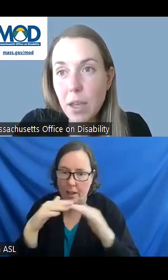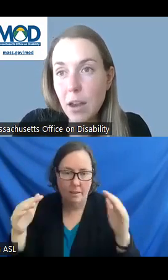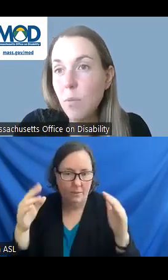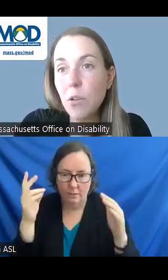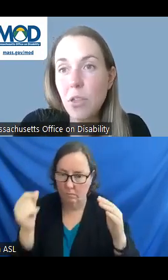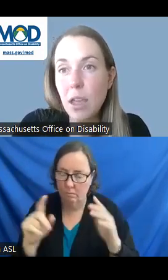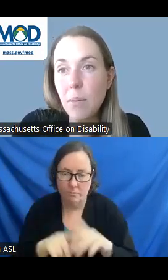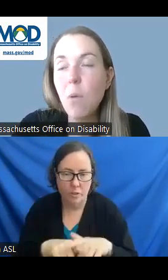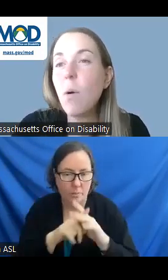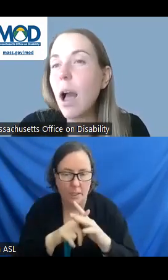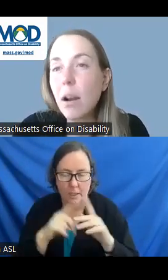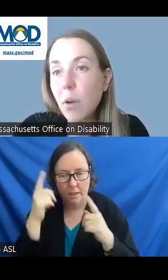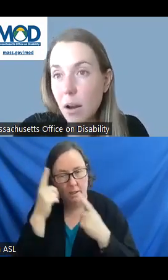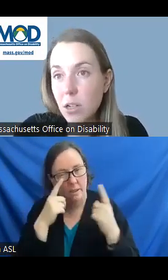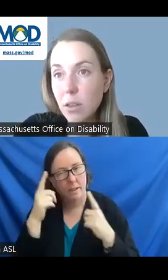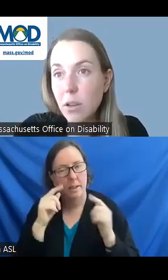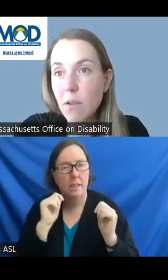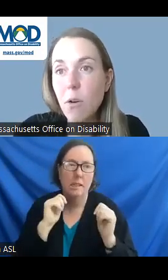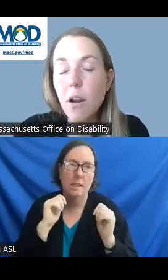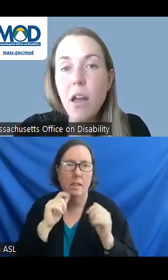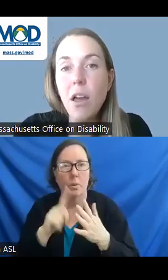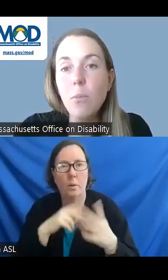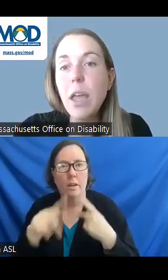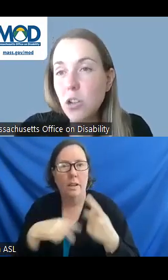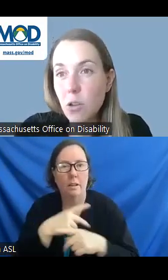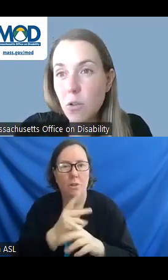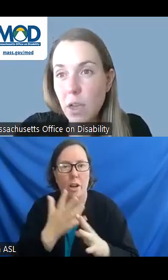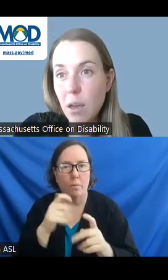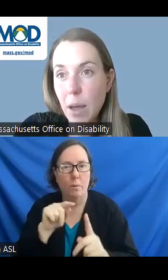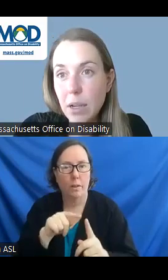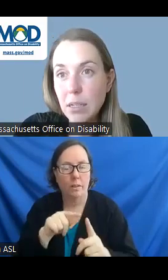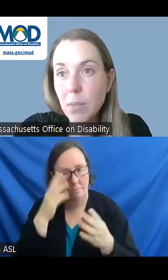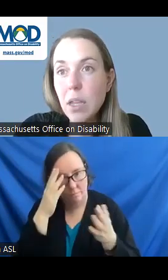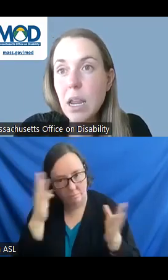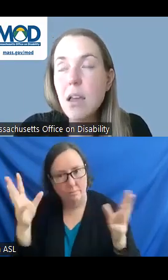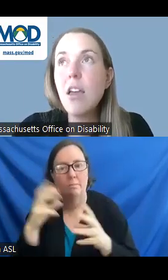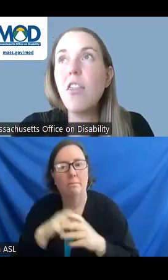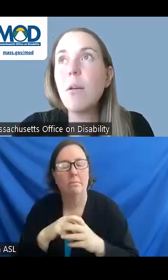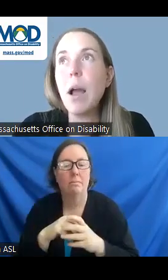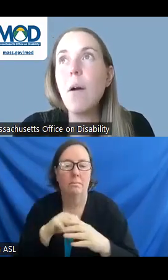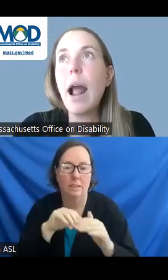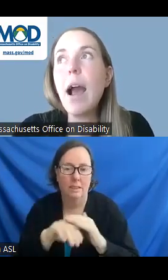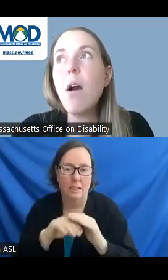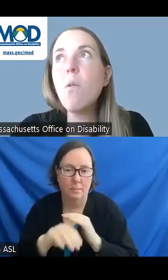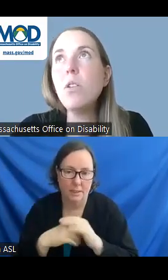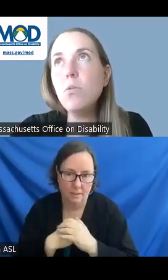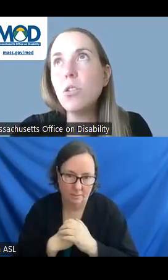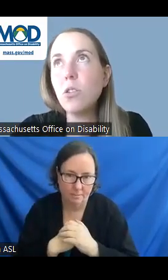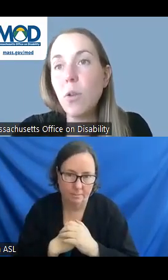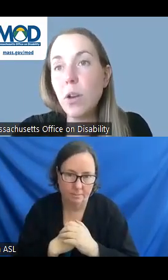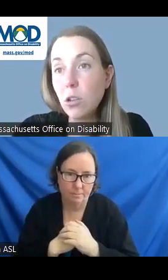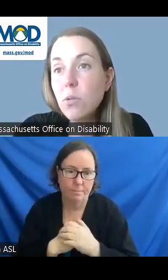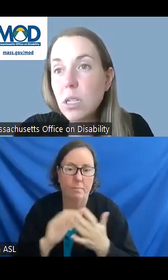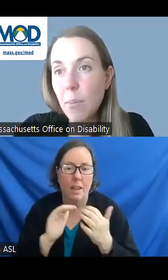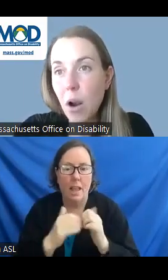very beginning, when you're thinking about what kind of product are we looking for, make sure that you're thinking about accessibility. Think about how users